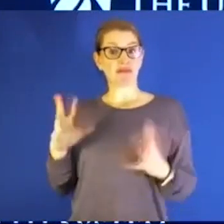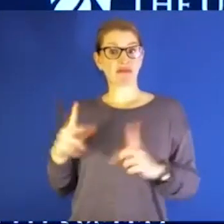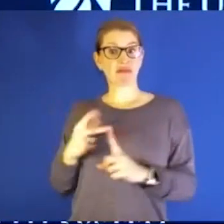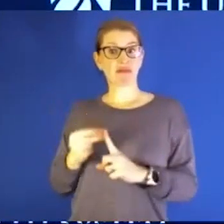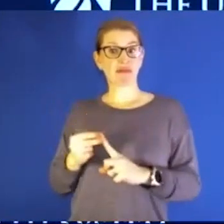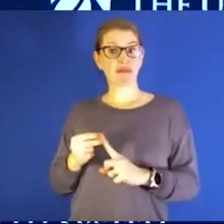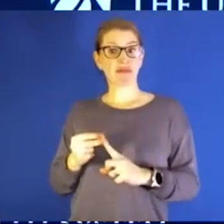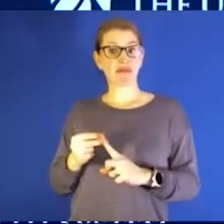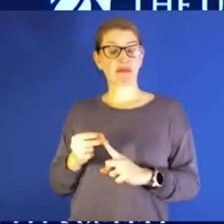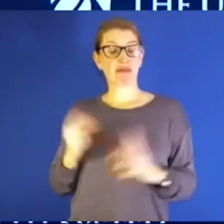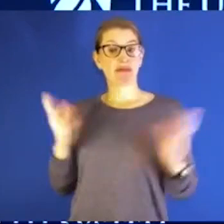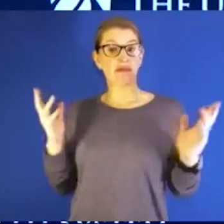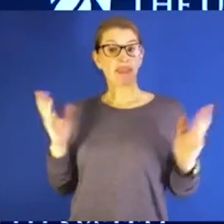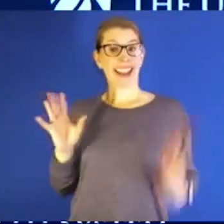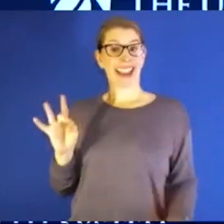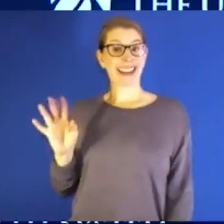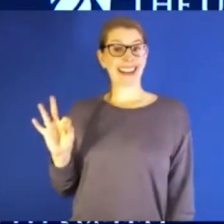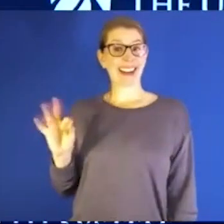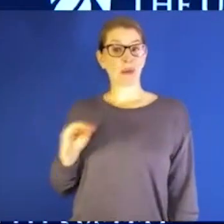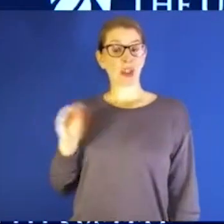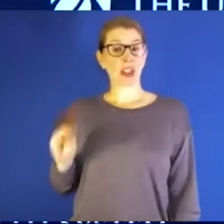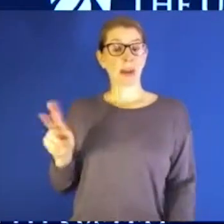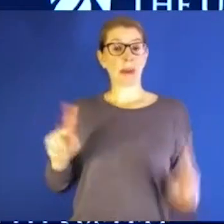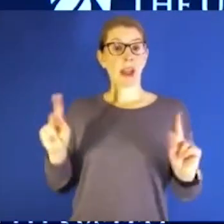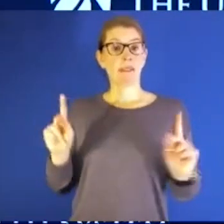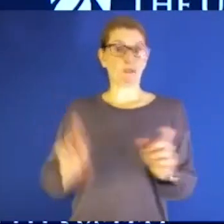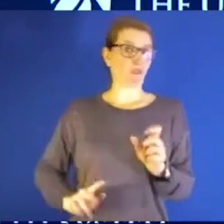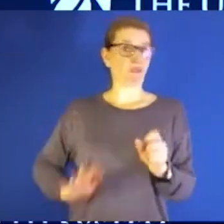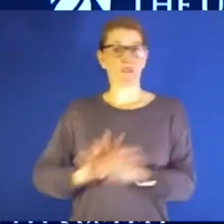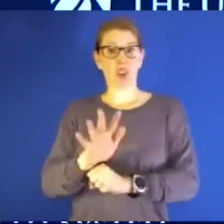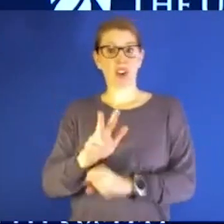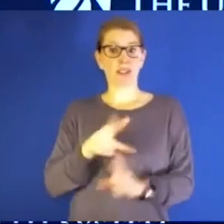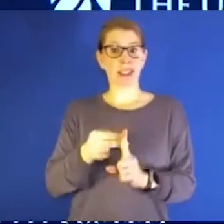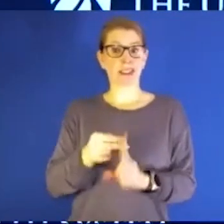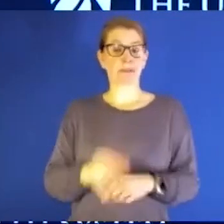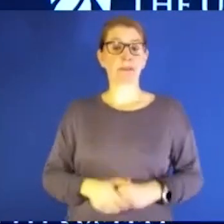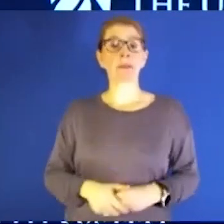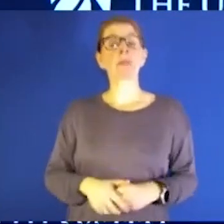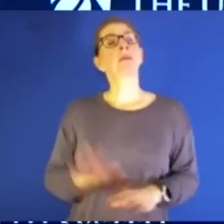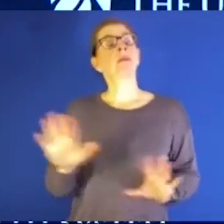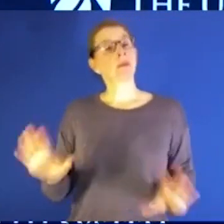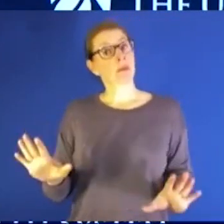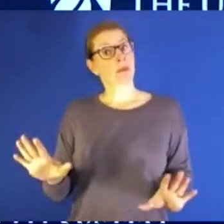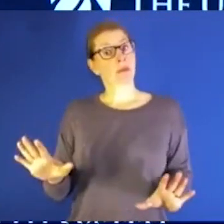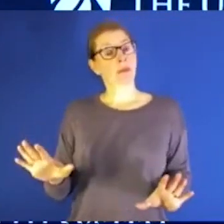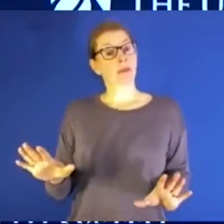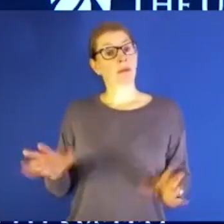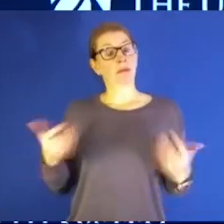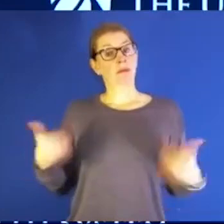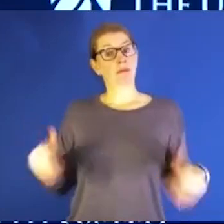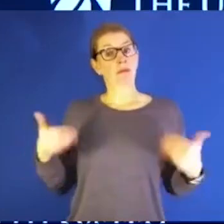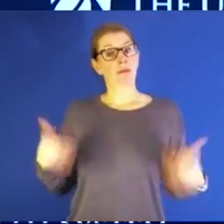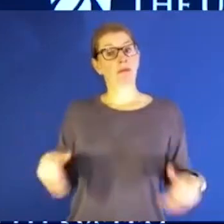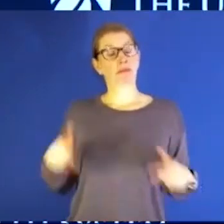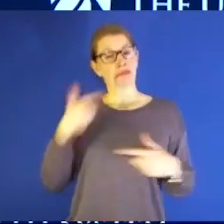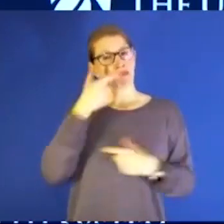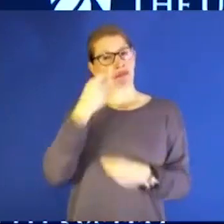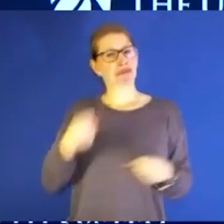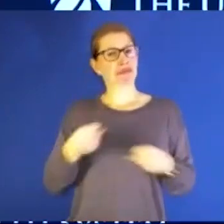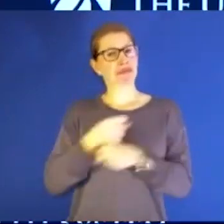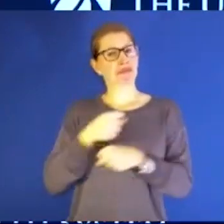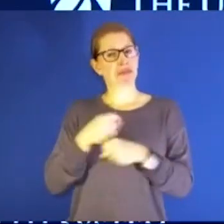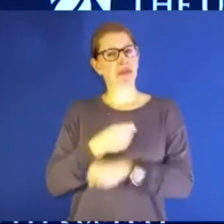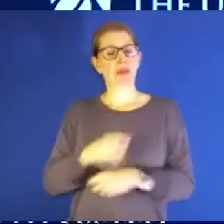and 89% of people are fully vaccinated. Now, that's a pretty stunning statistic. So vaccine